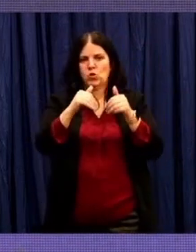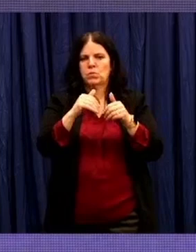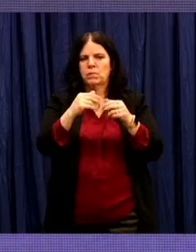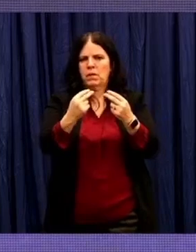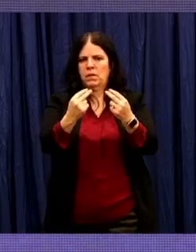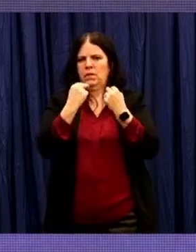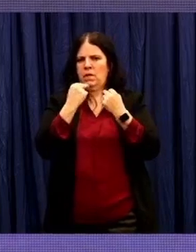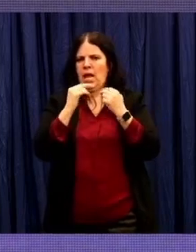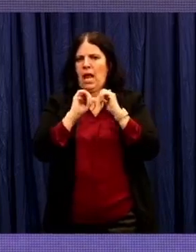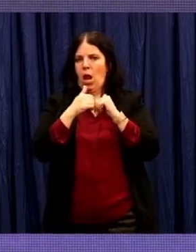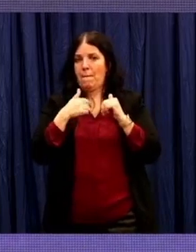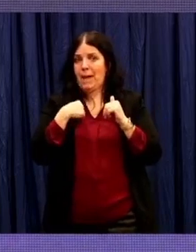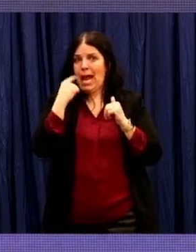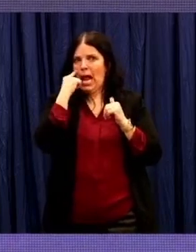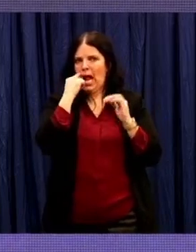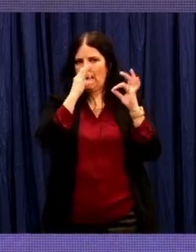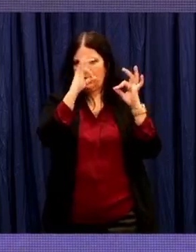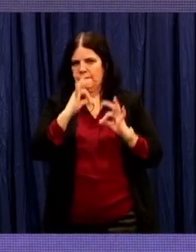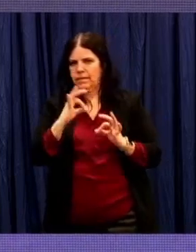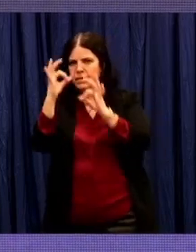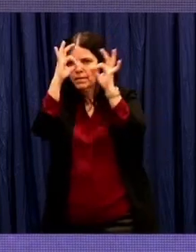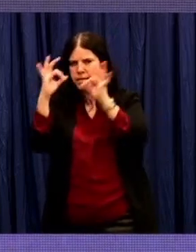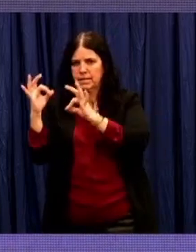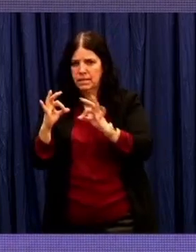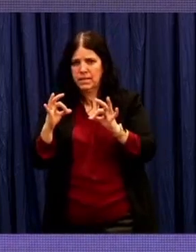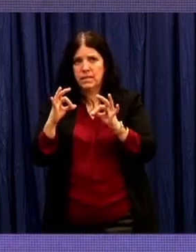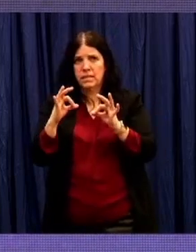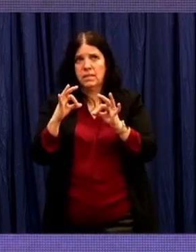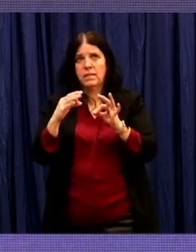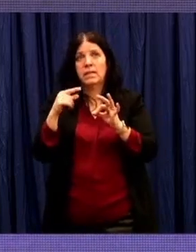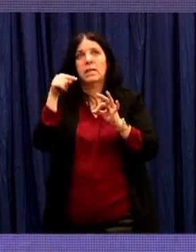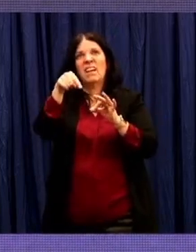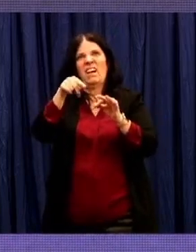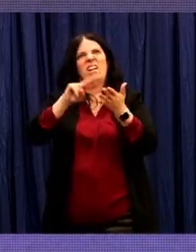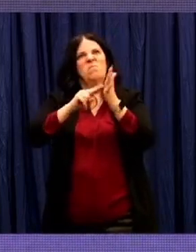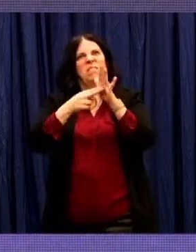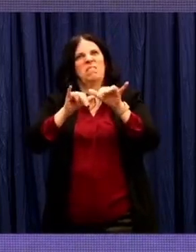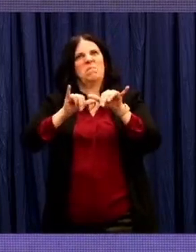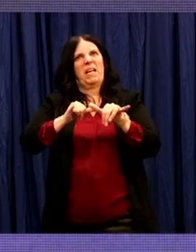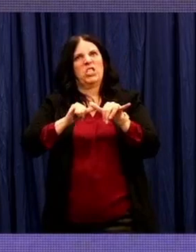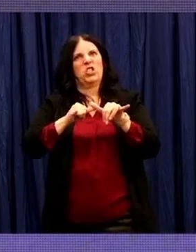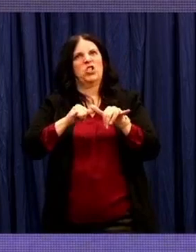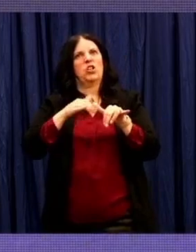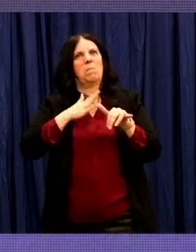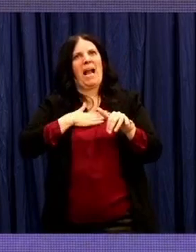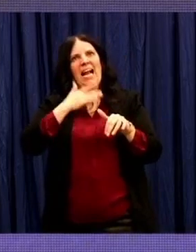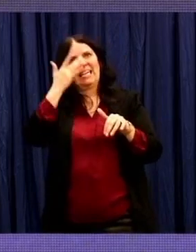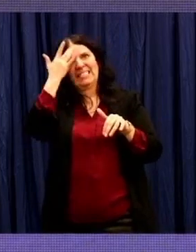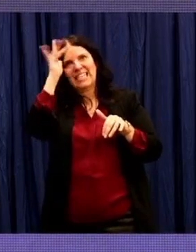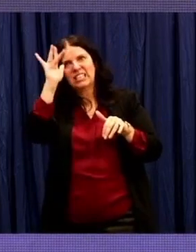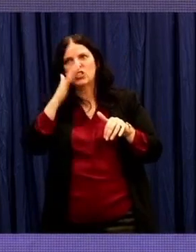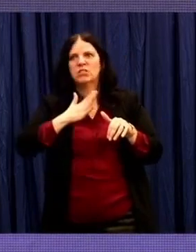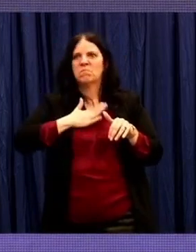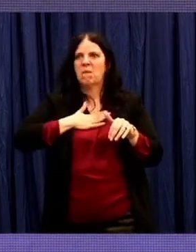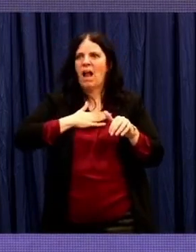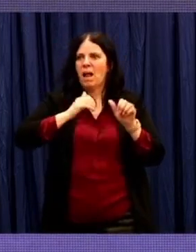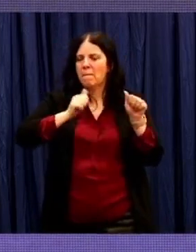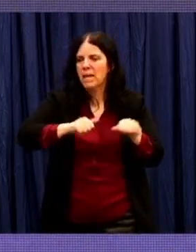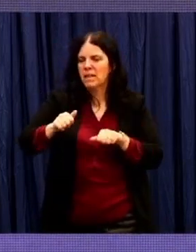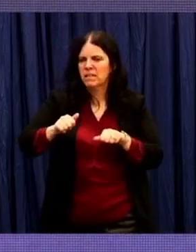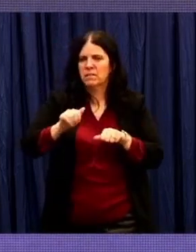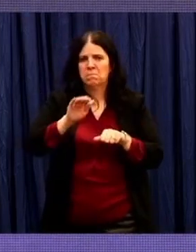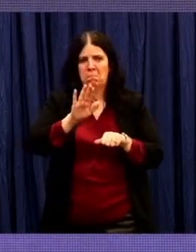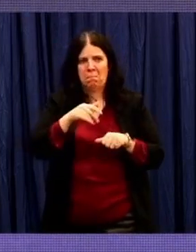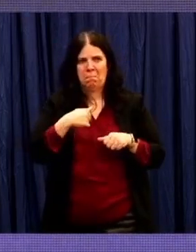my thinking skills or my attention skills, guess what? My blind eyes don't move like a sighted person's eyes, right? And so I'm gonna